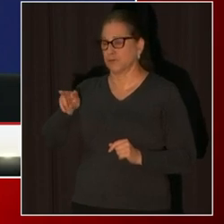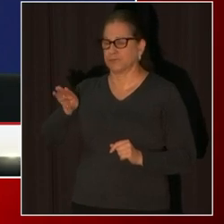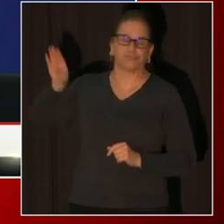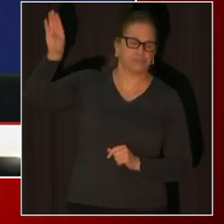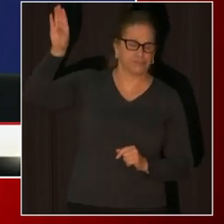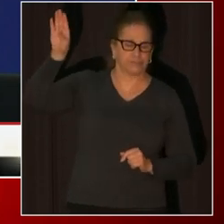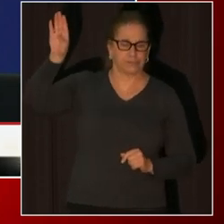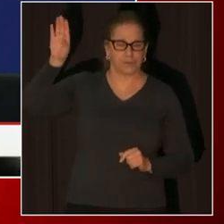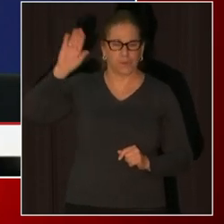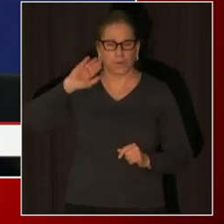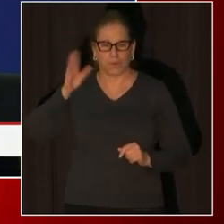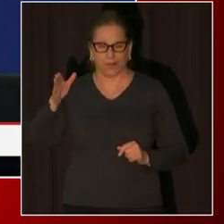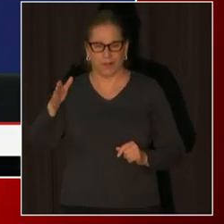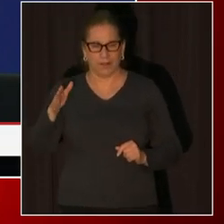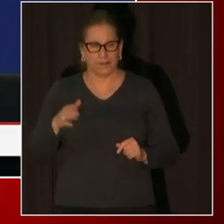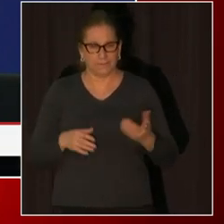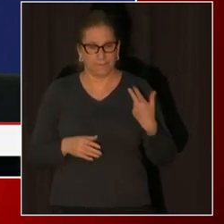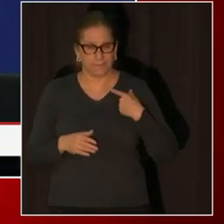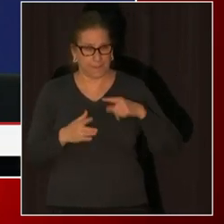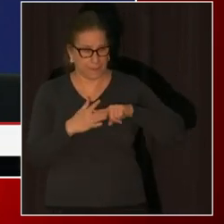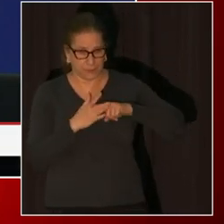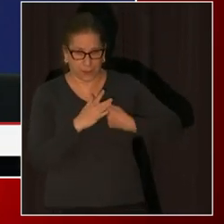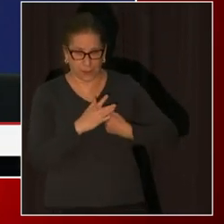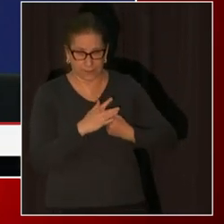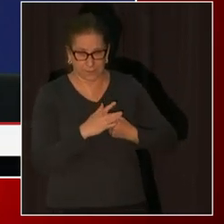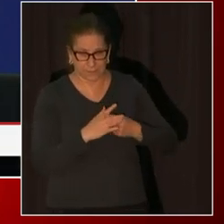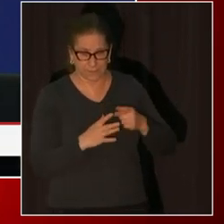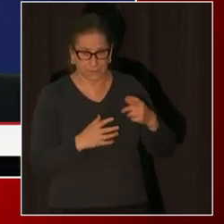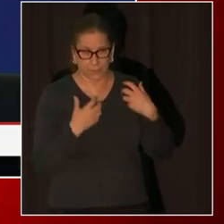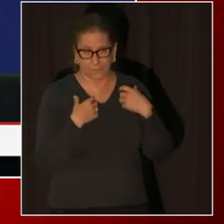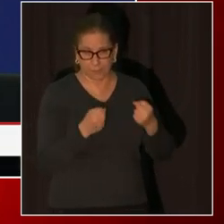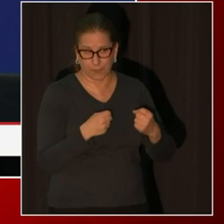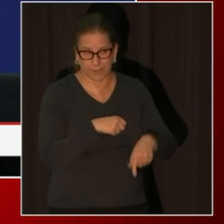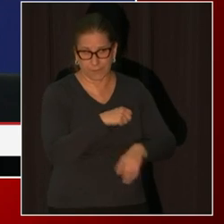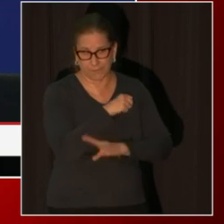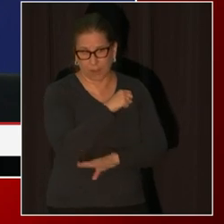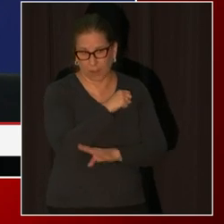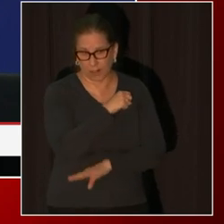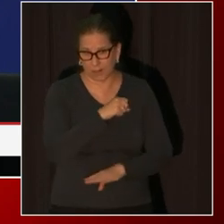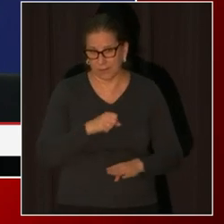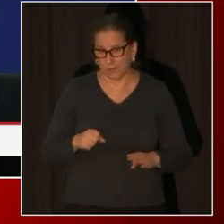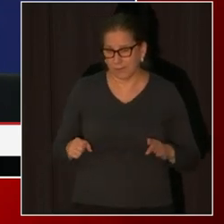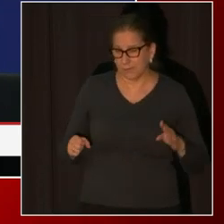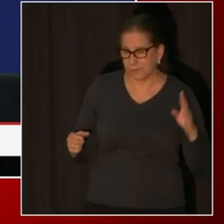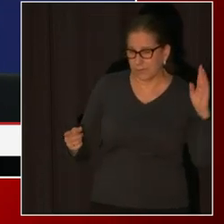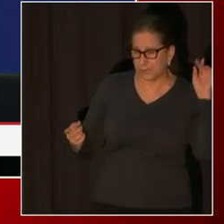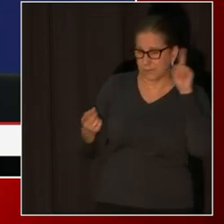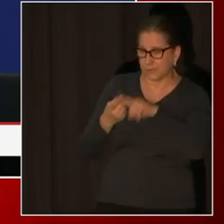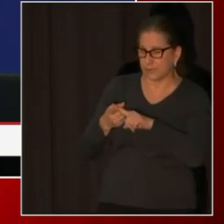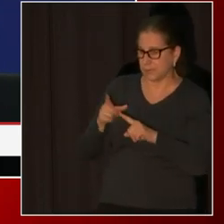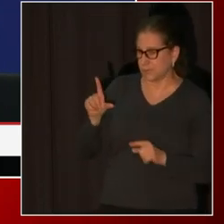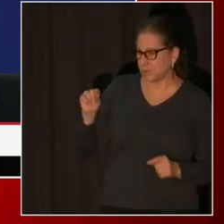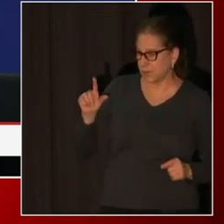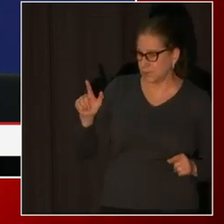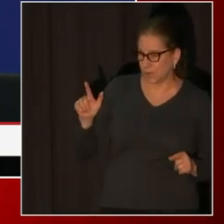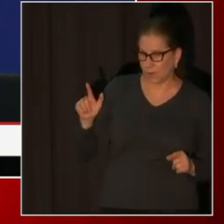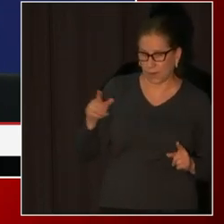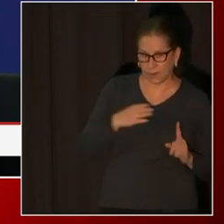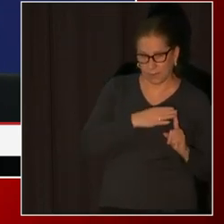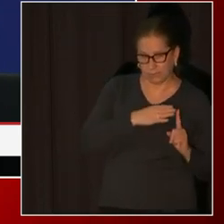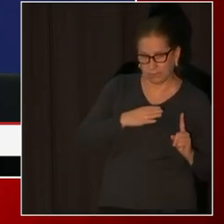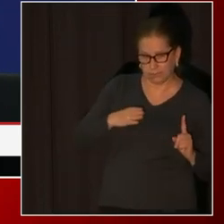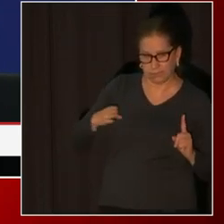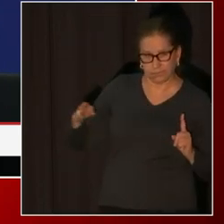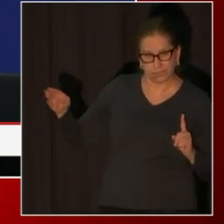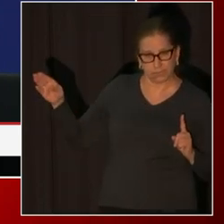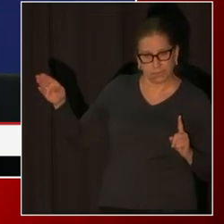begin recovery in the fall, and it goes through 2021. That's why 2021 has that $770-some million